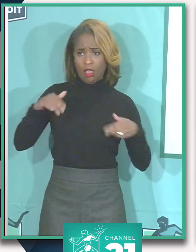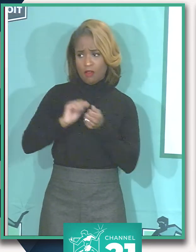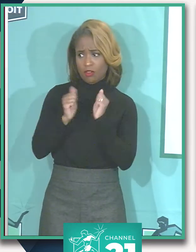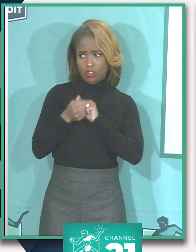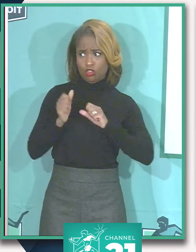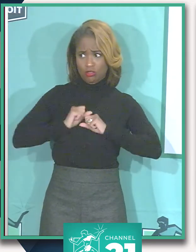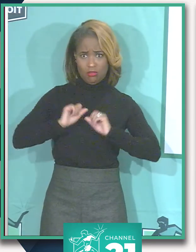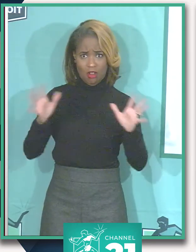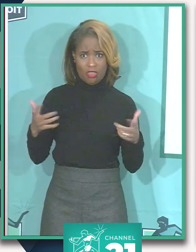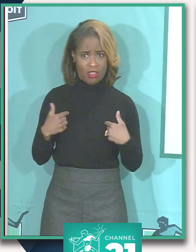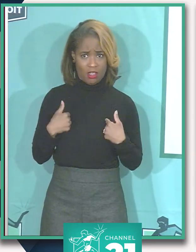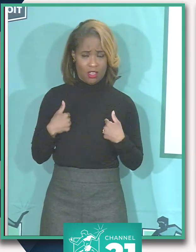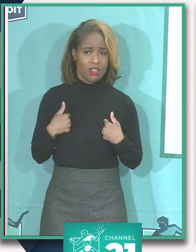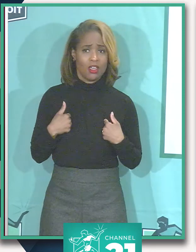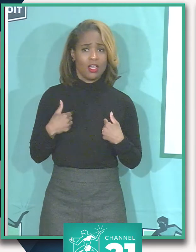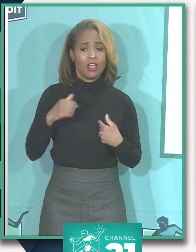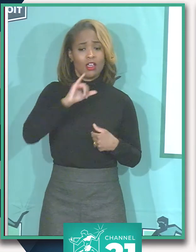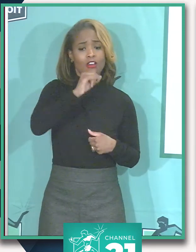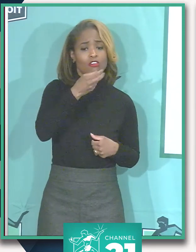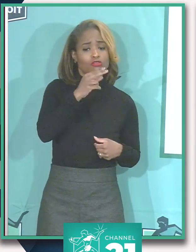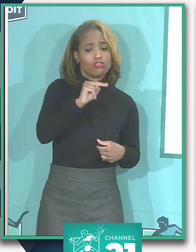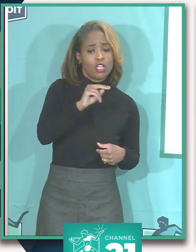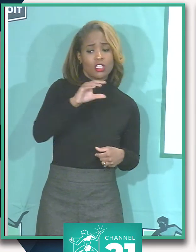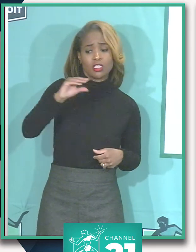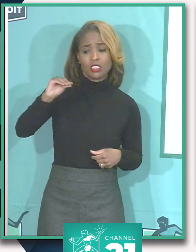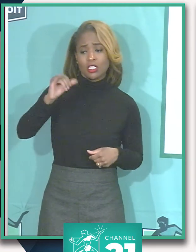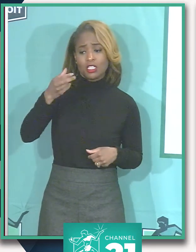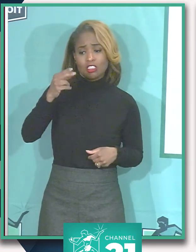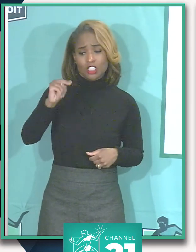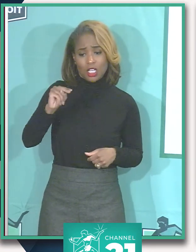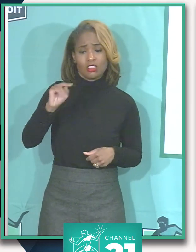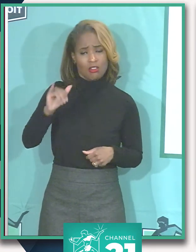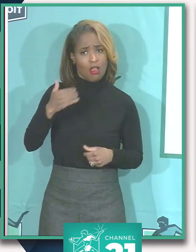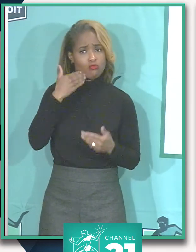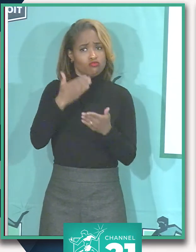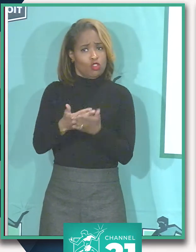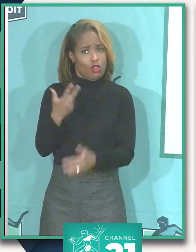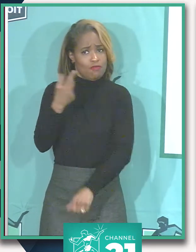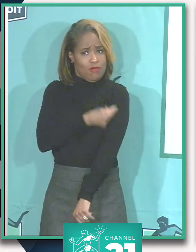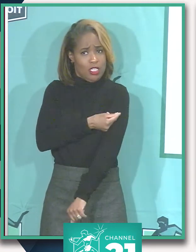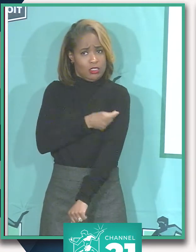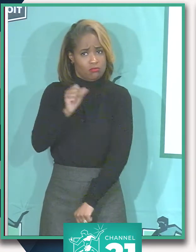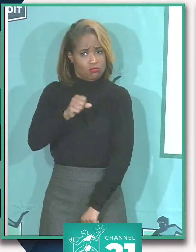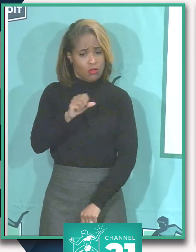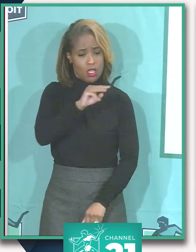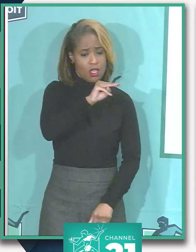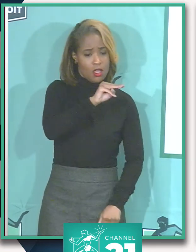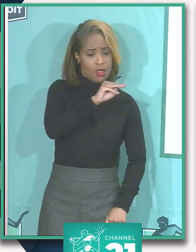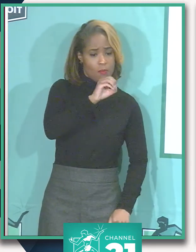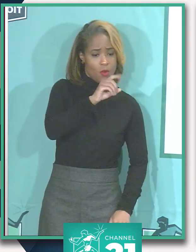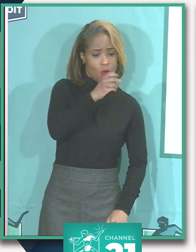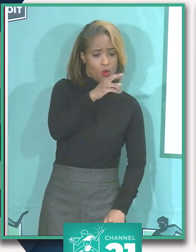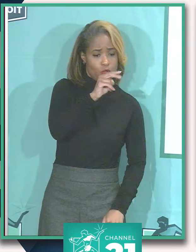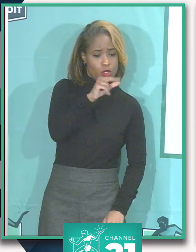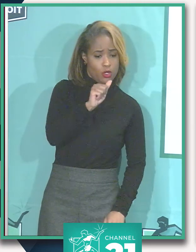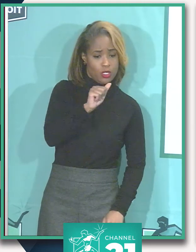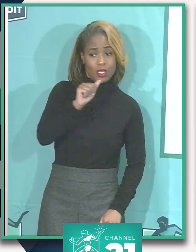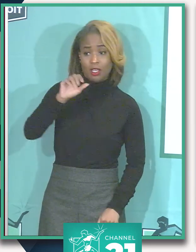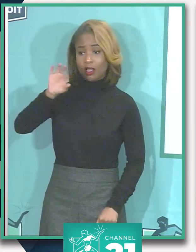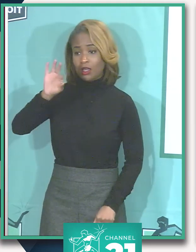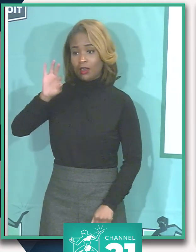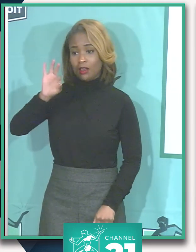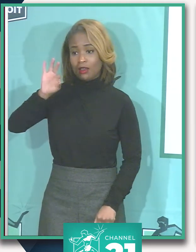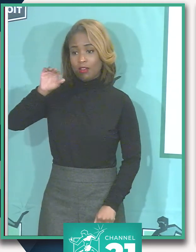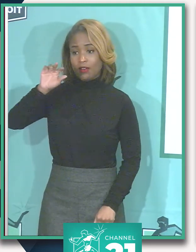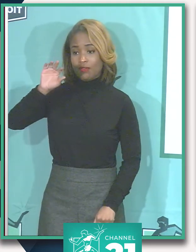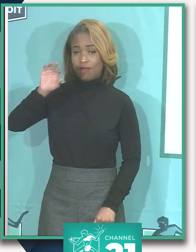all. So Johnson & Johnson is a very good vaccine. Moderna and Pfizer are the best. And